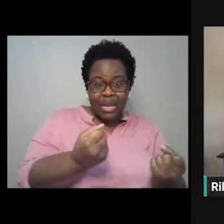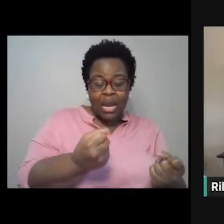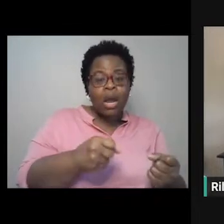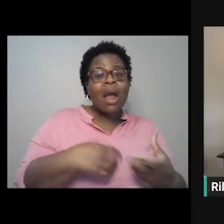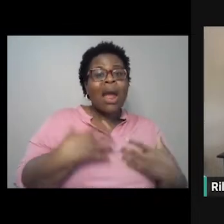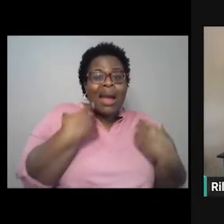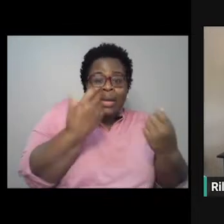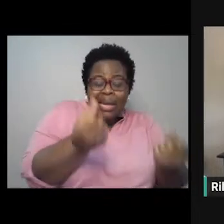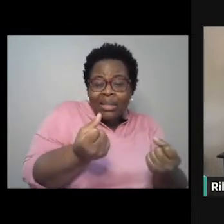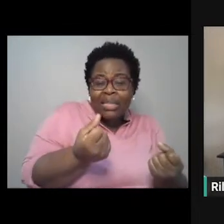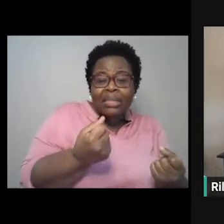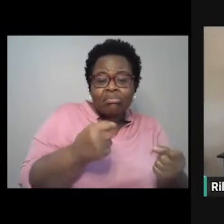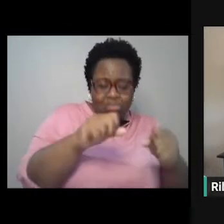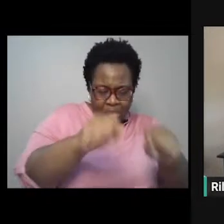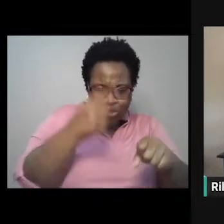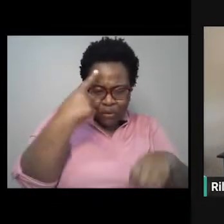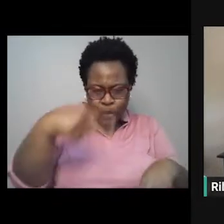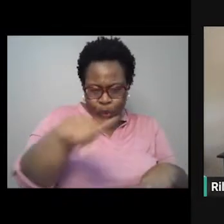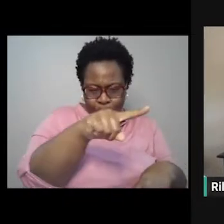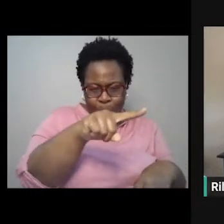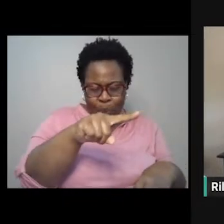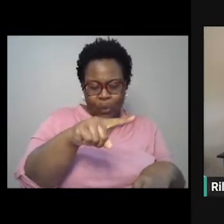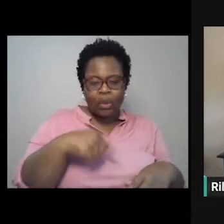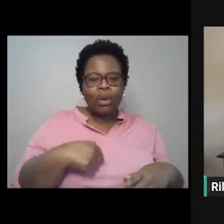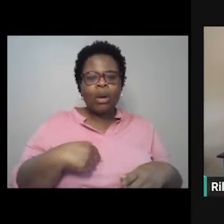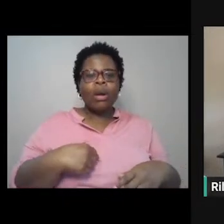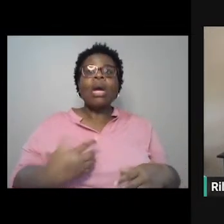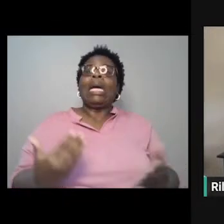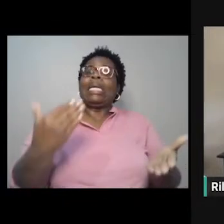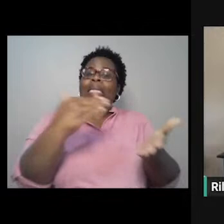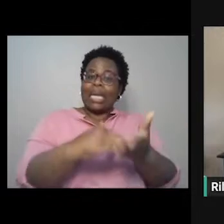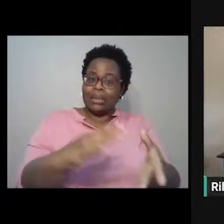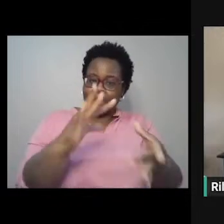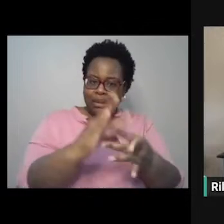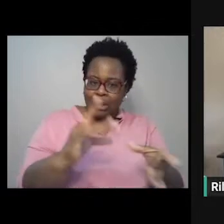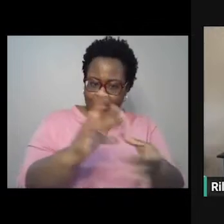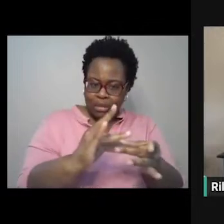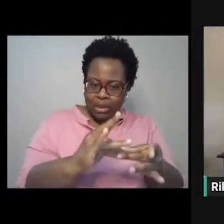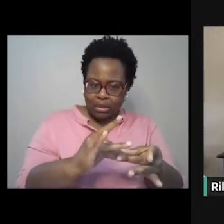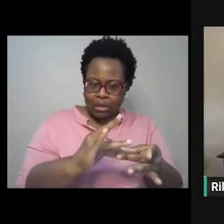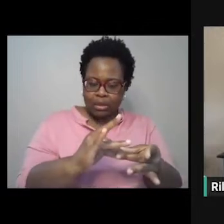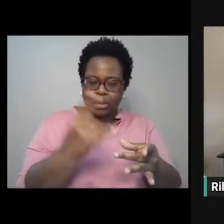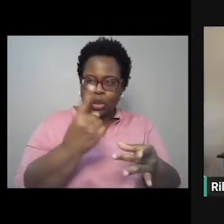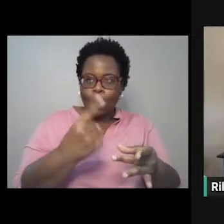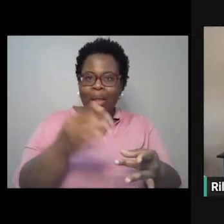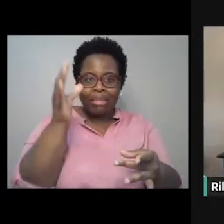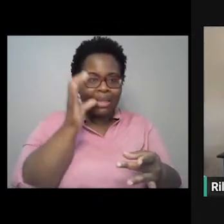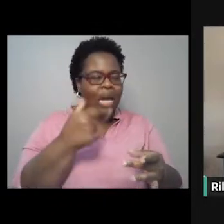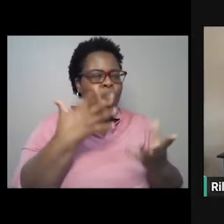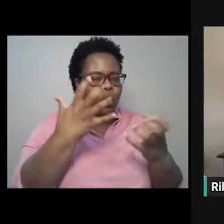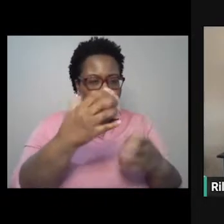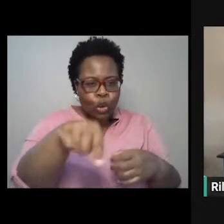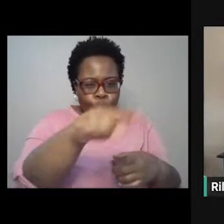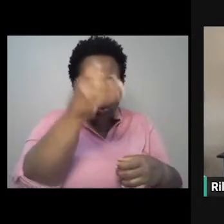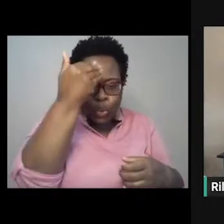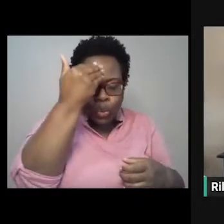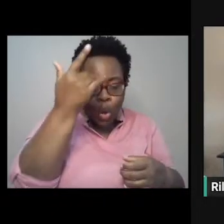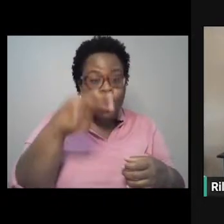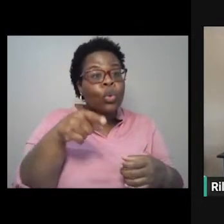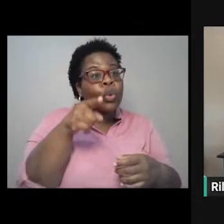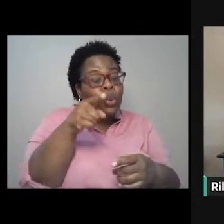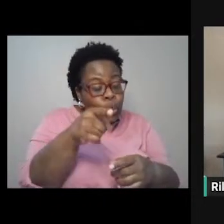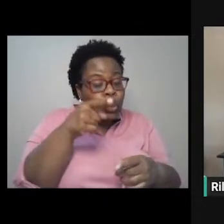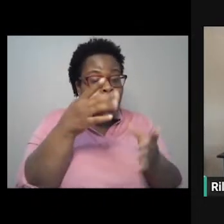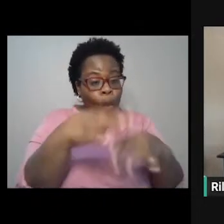is possible for you. Let me just say this again, because somebody's listening and you need to hear this. You're going to be unlocked today. You